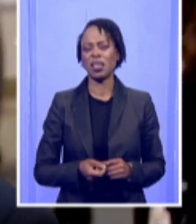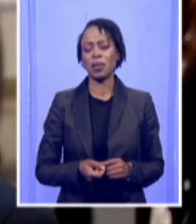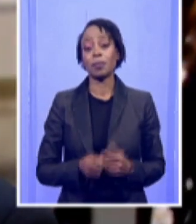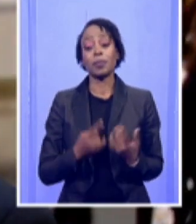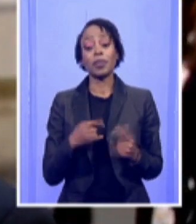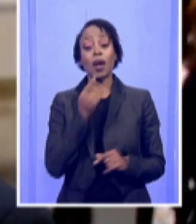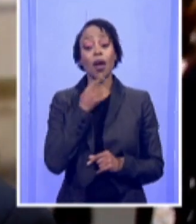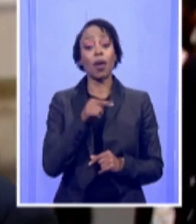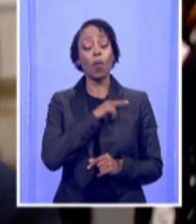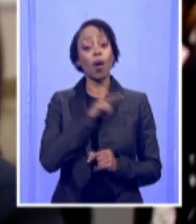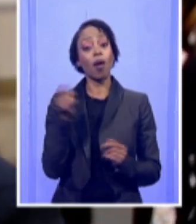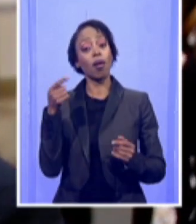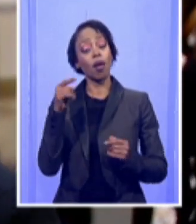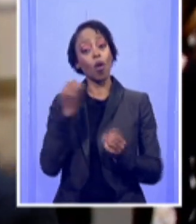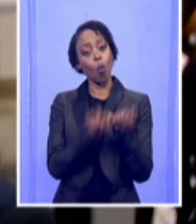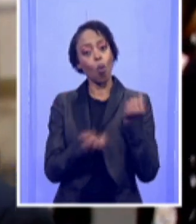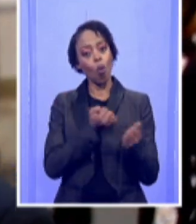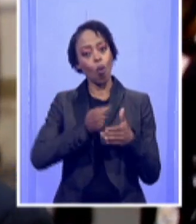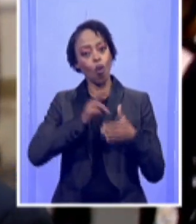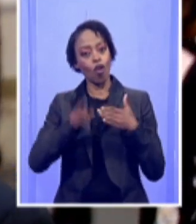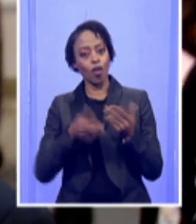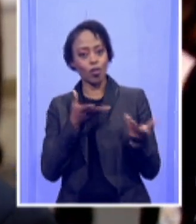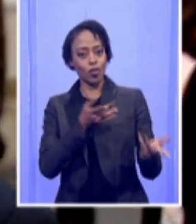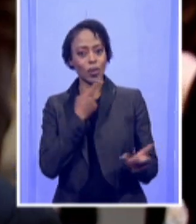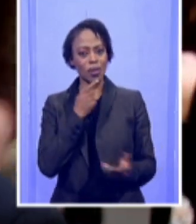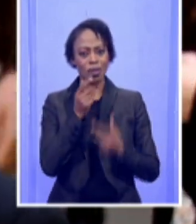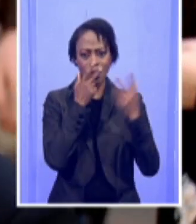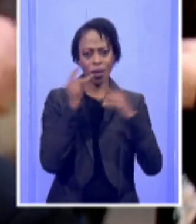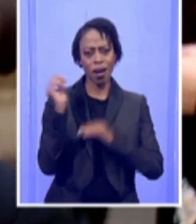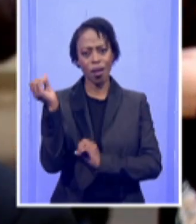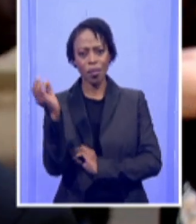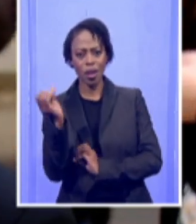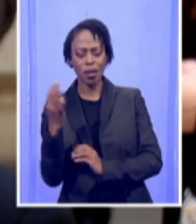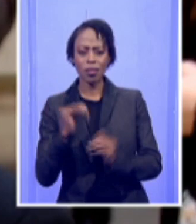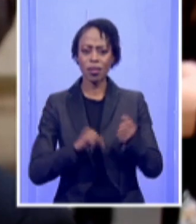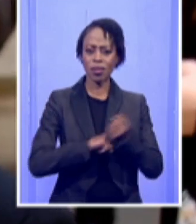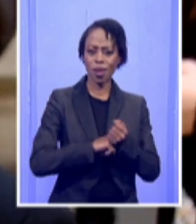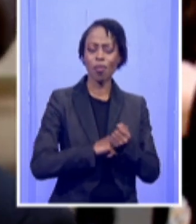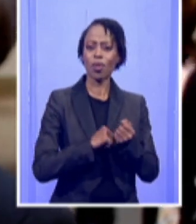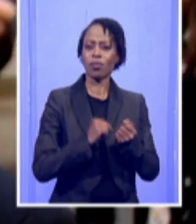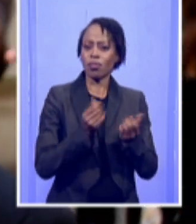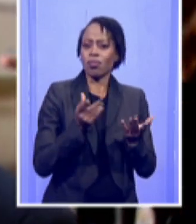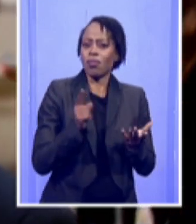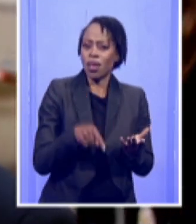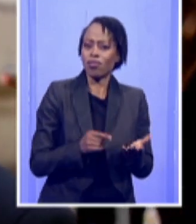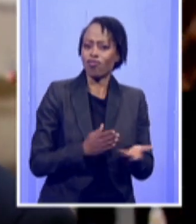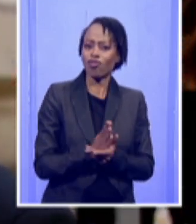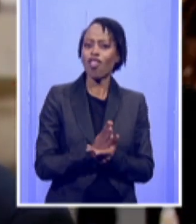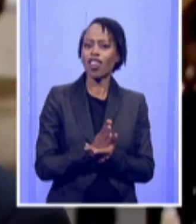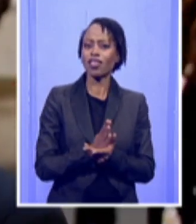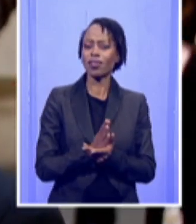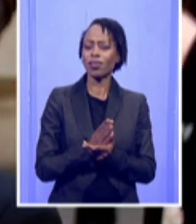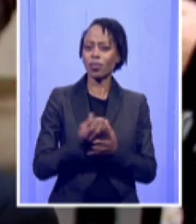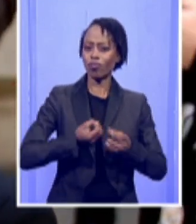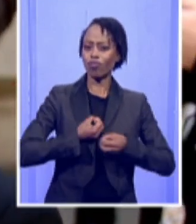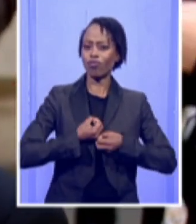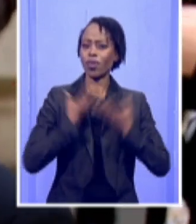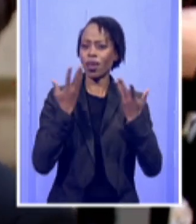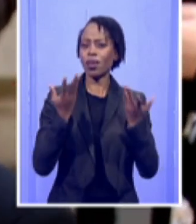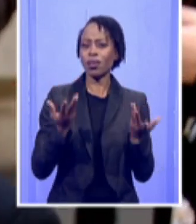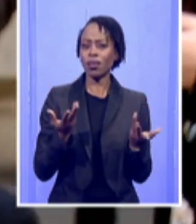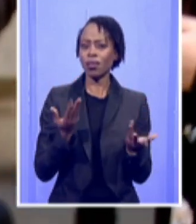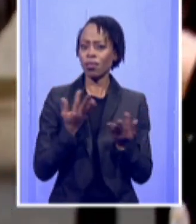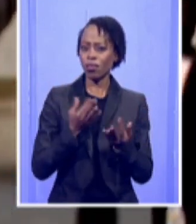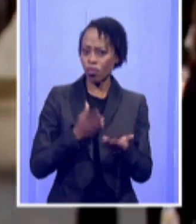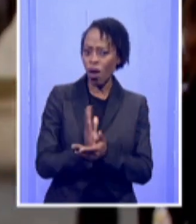or the finding by the court that hate speech must be balanced with the right to freedom of expression in this case? Yeah,